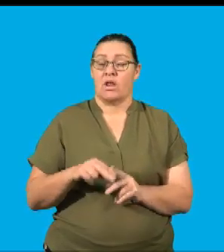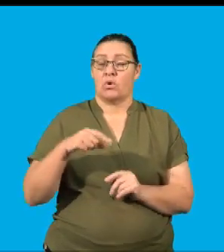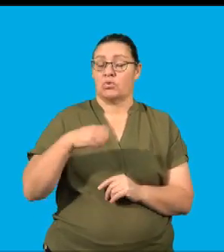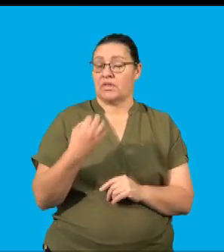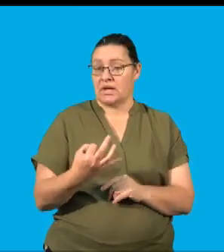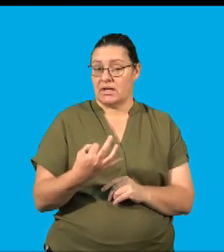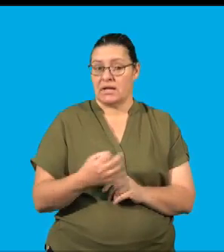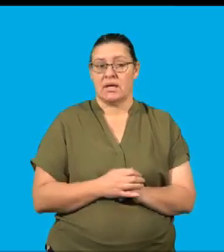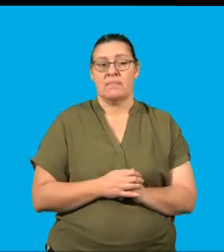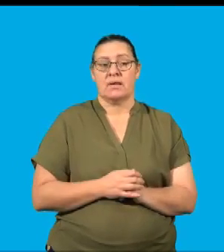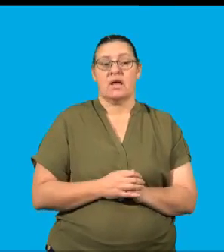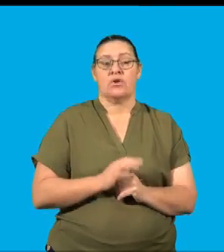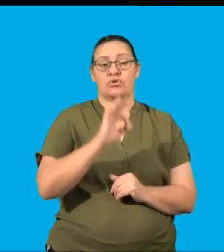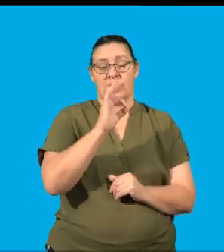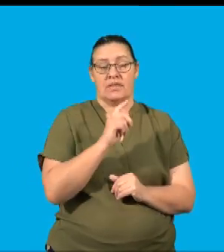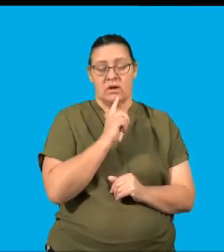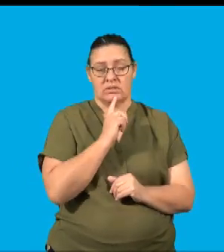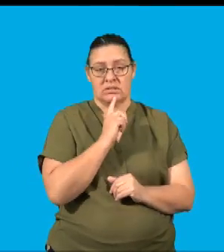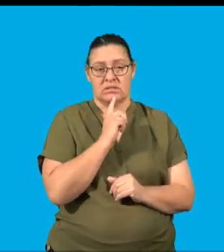Q3? It is